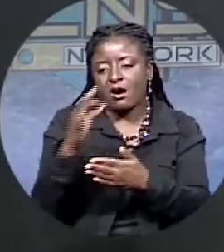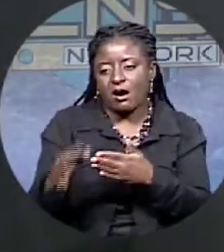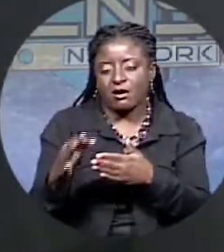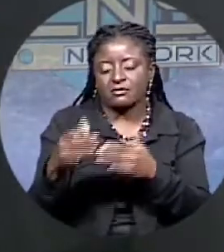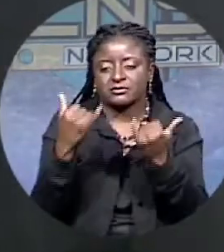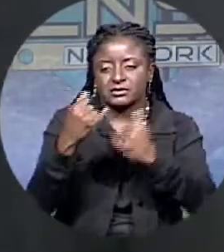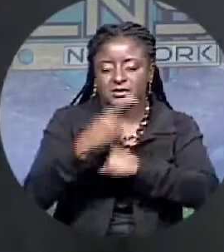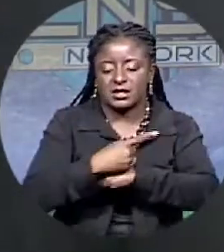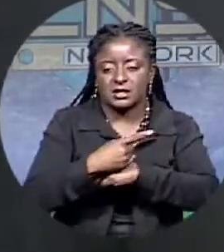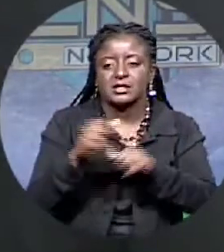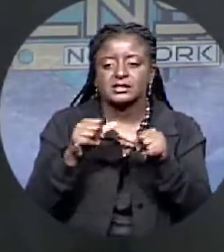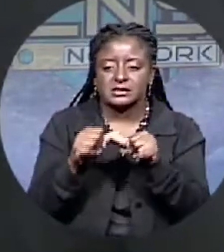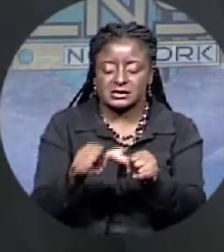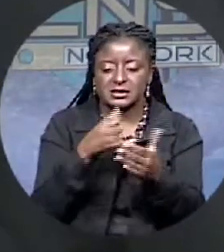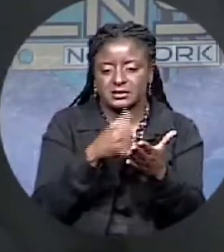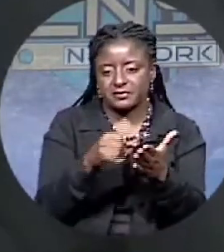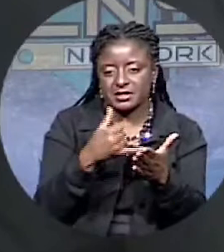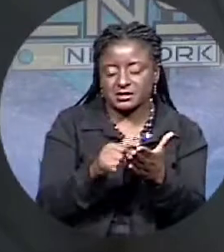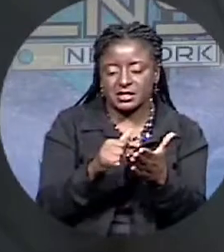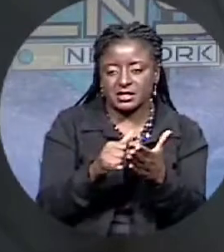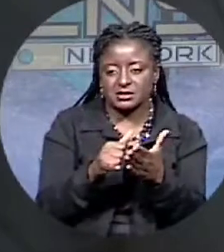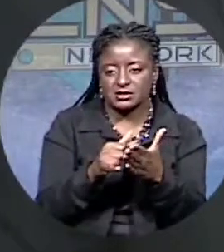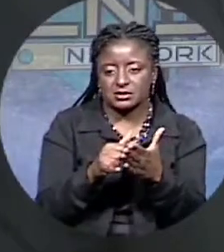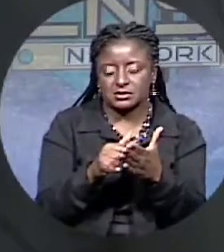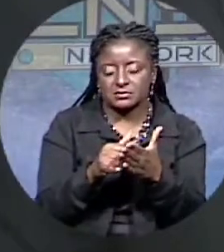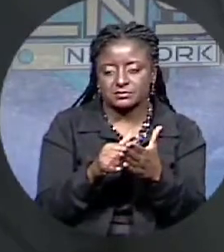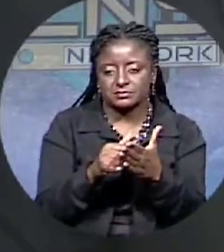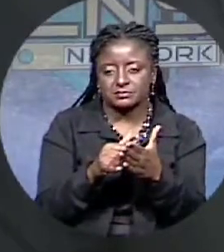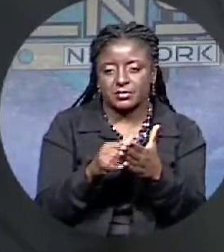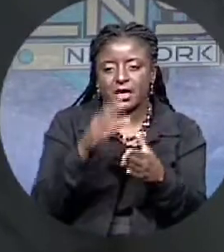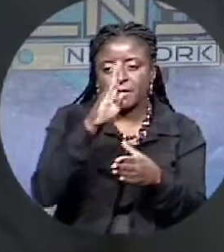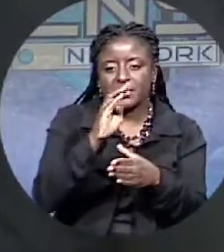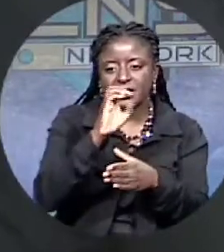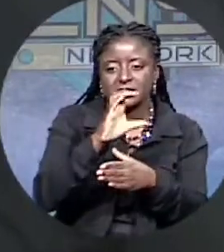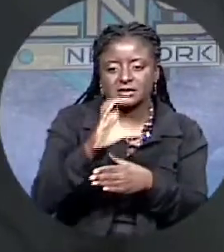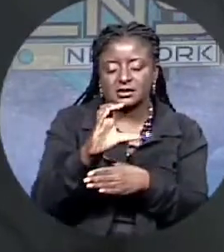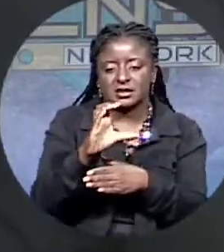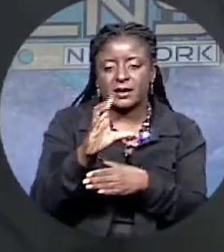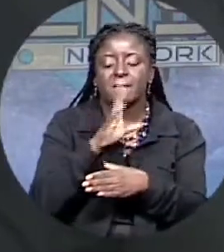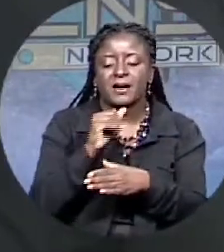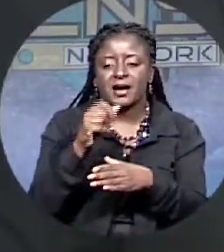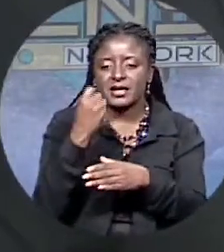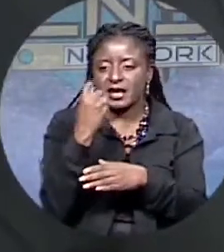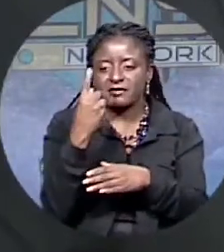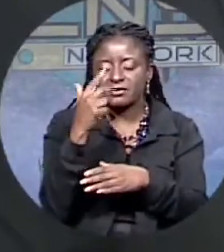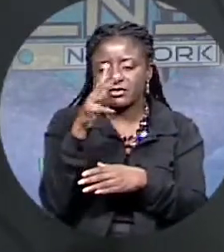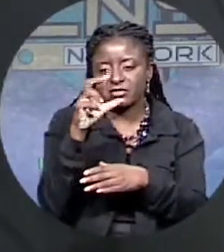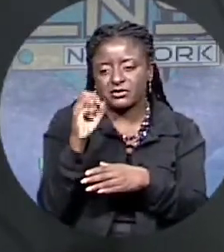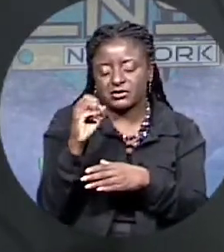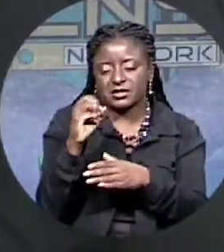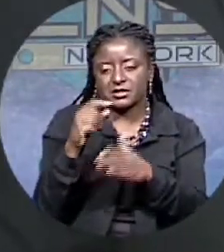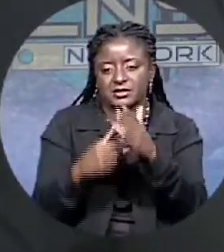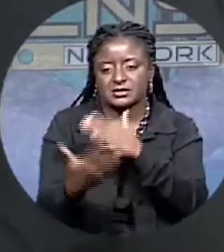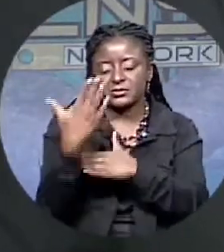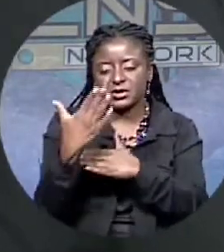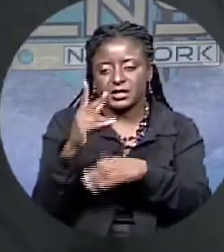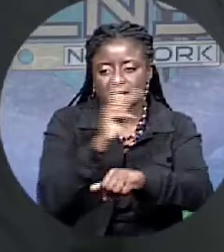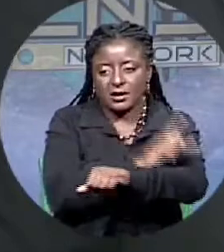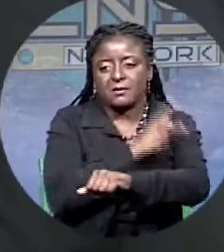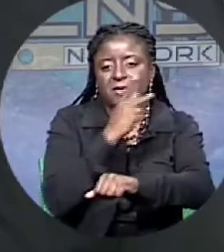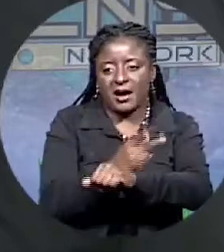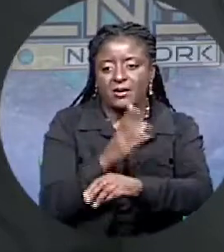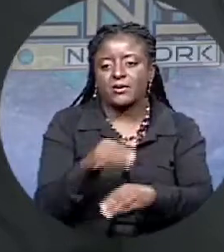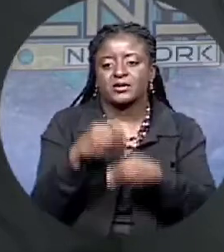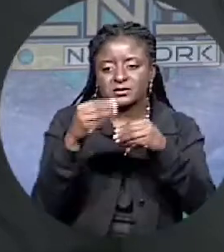dispatched immediately after the outage around 9: this morning and by 11:30 BC officials say power was restored the corporation apologizes for the